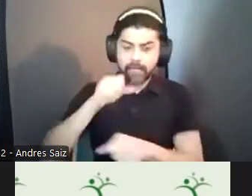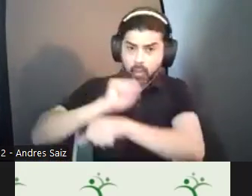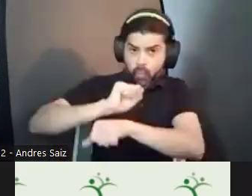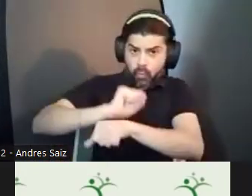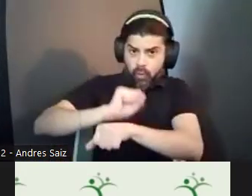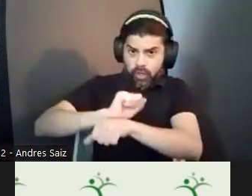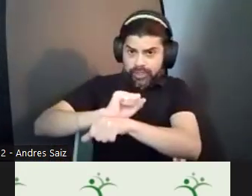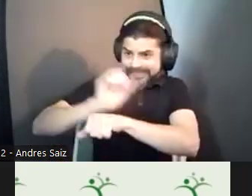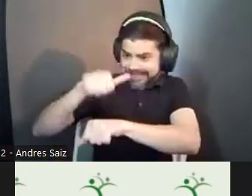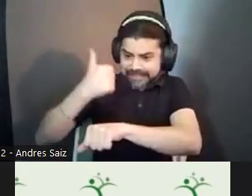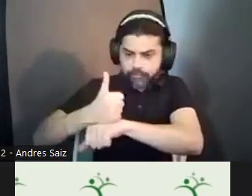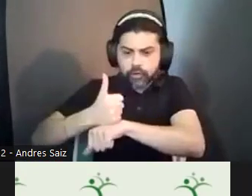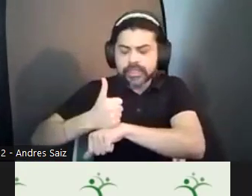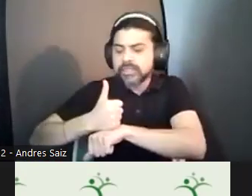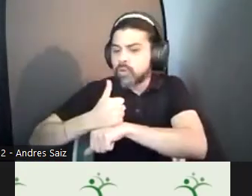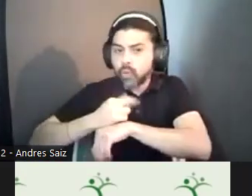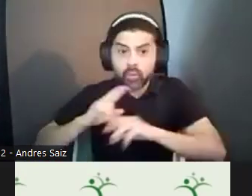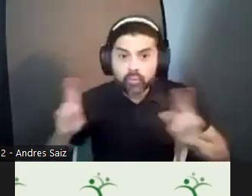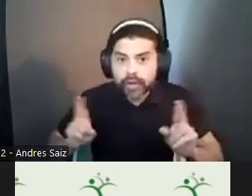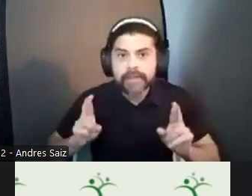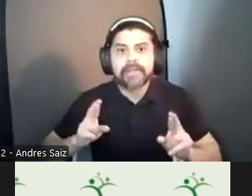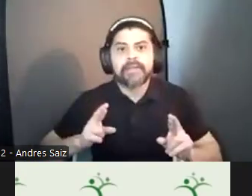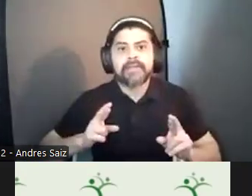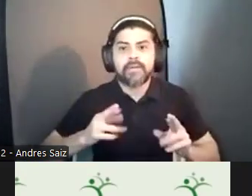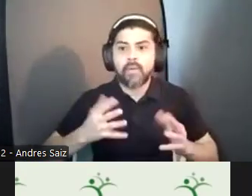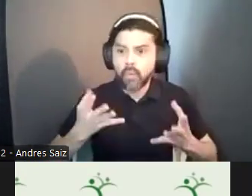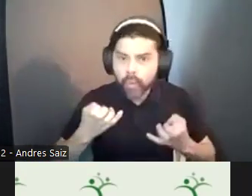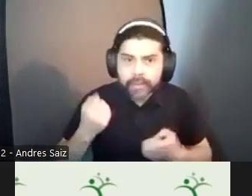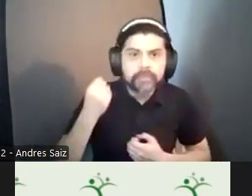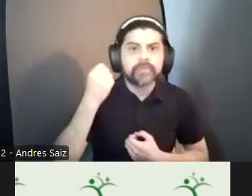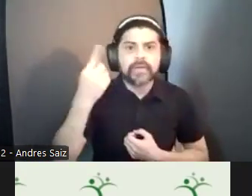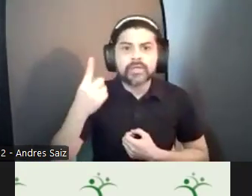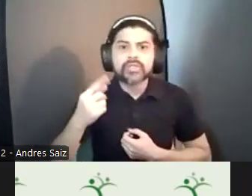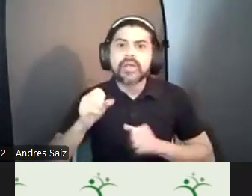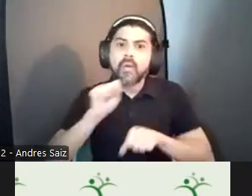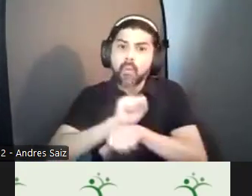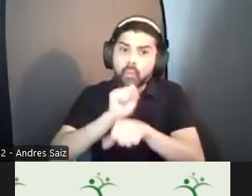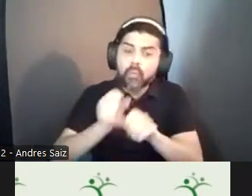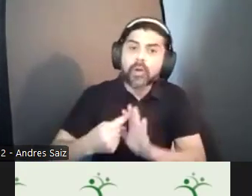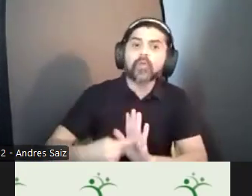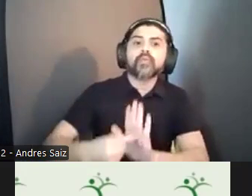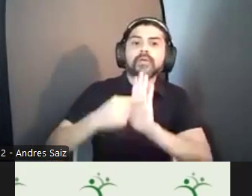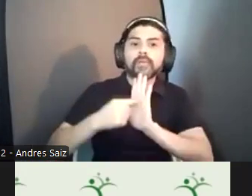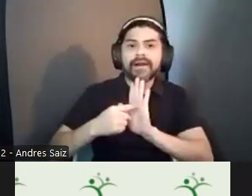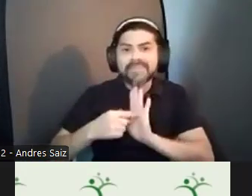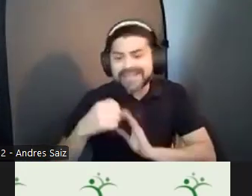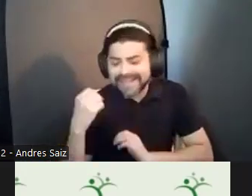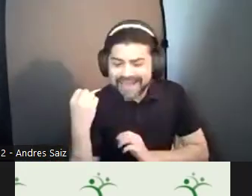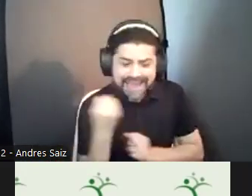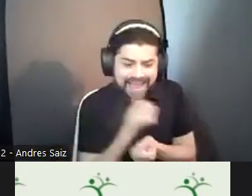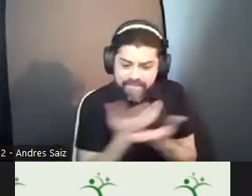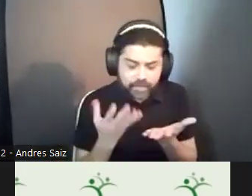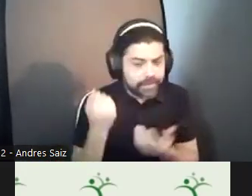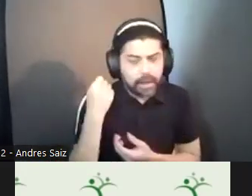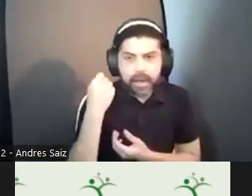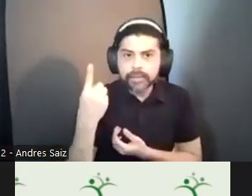and willing to make sure that we understand work requirements, we understand everything that comes with it, and that we're able to engage with